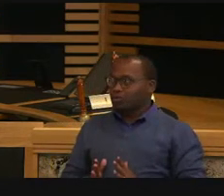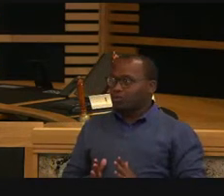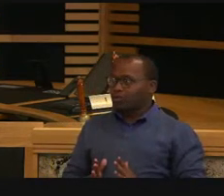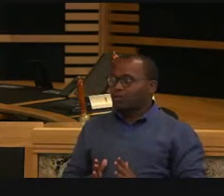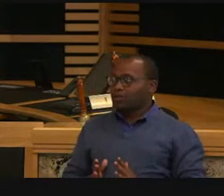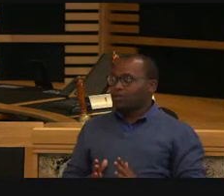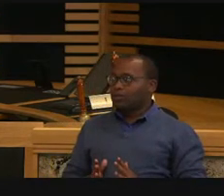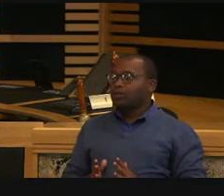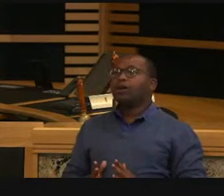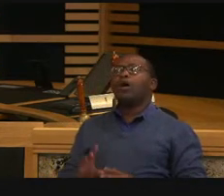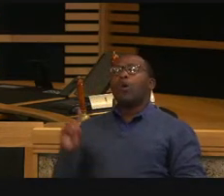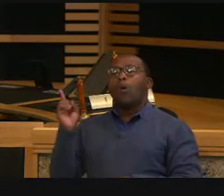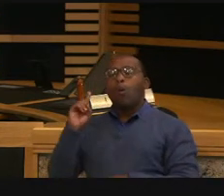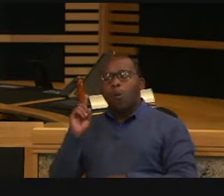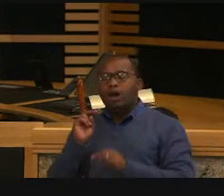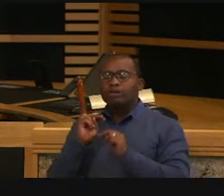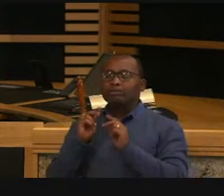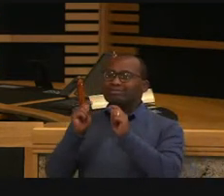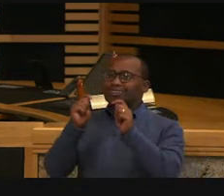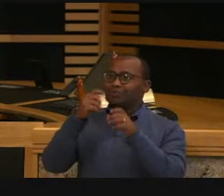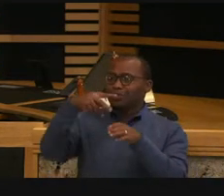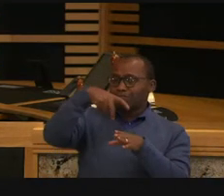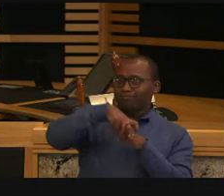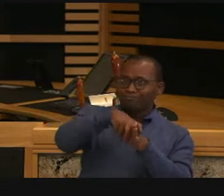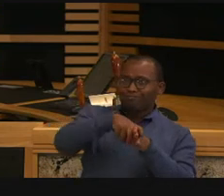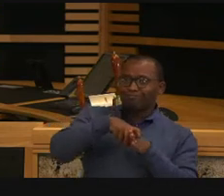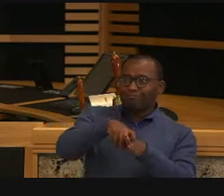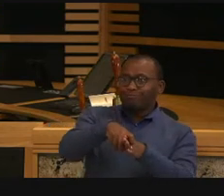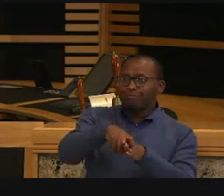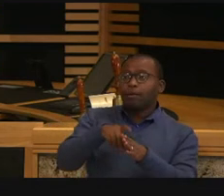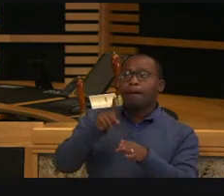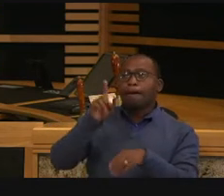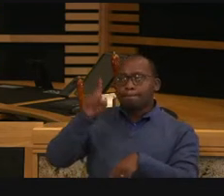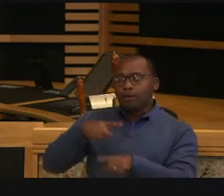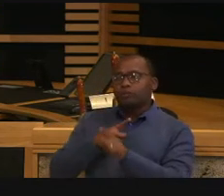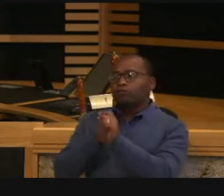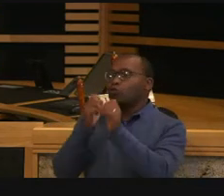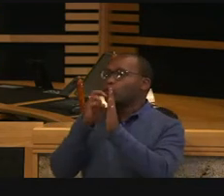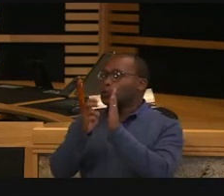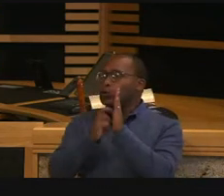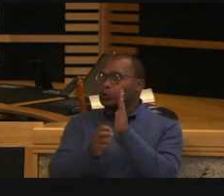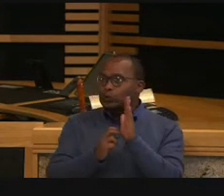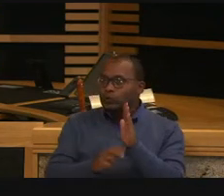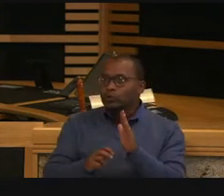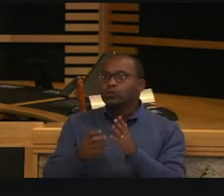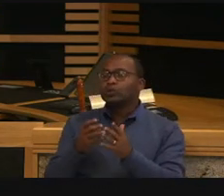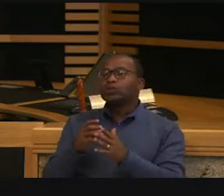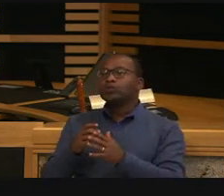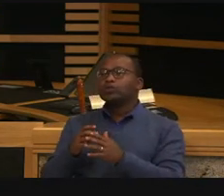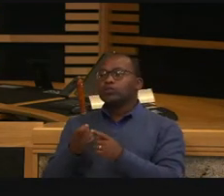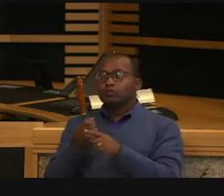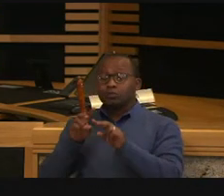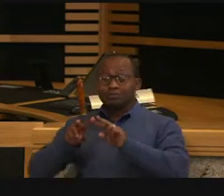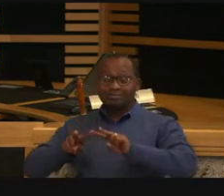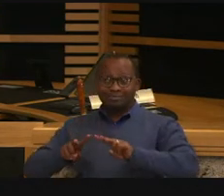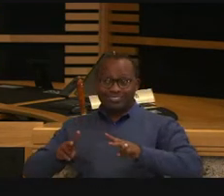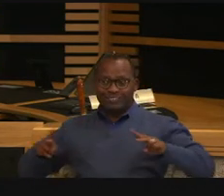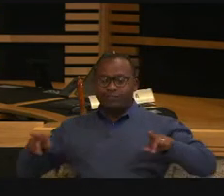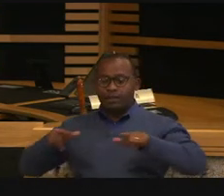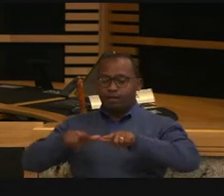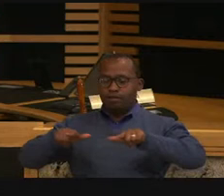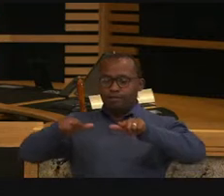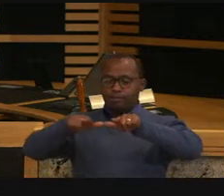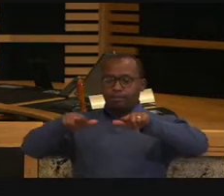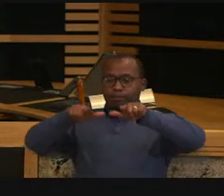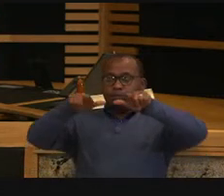function that is legislated and executed at various levels of government. The Constitution and various others